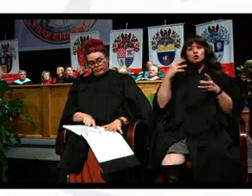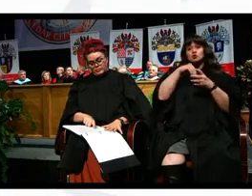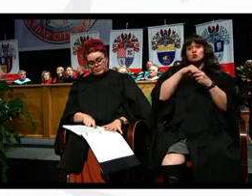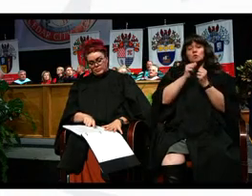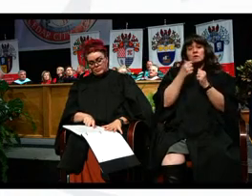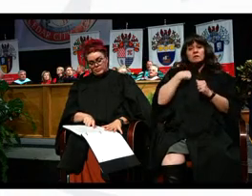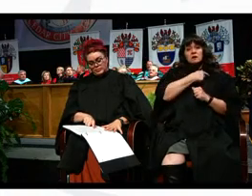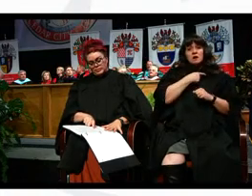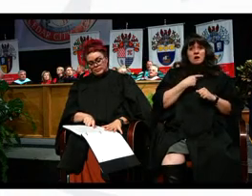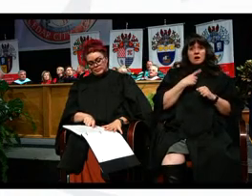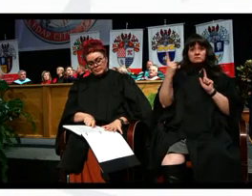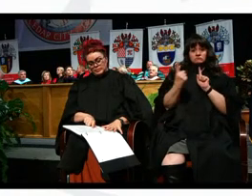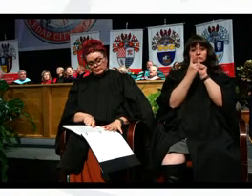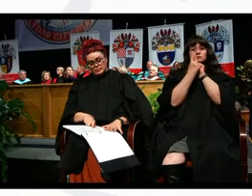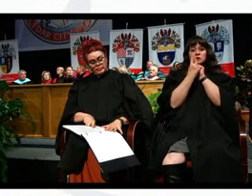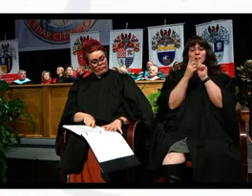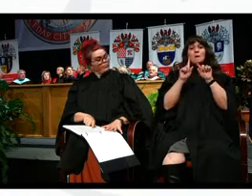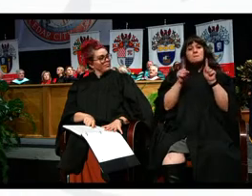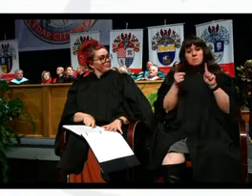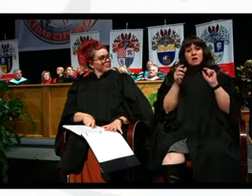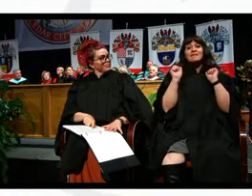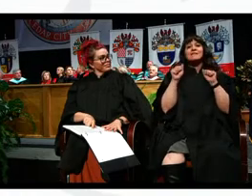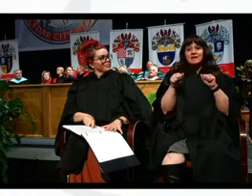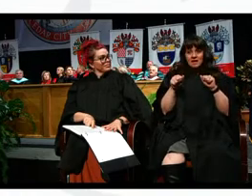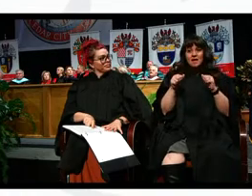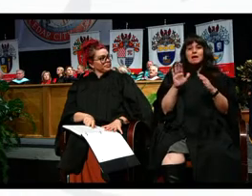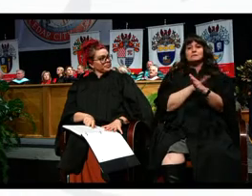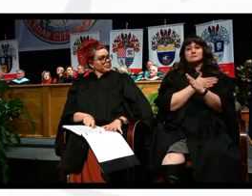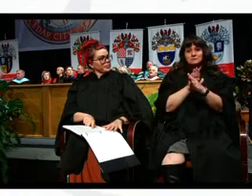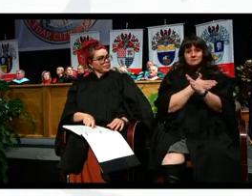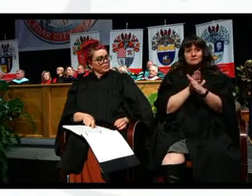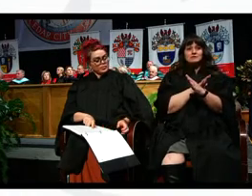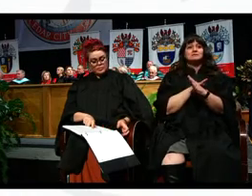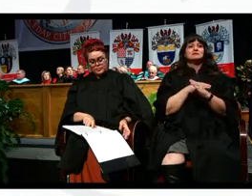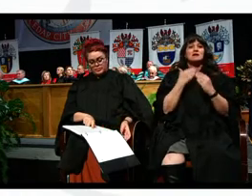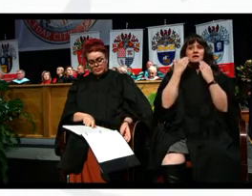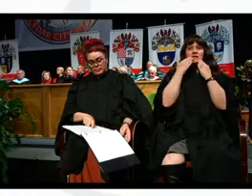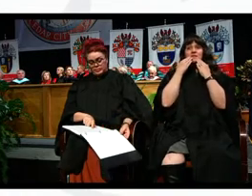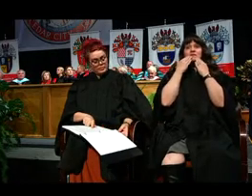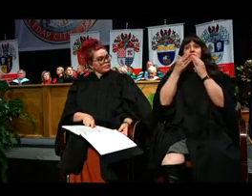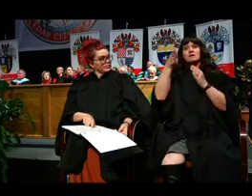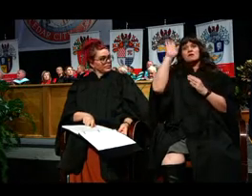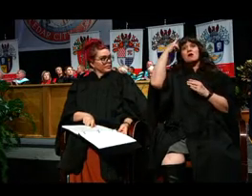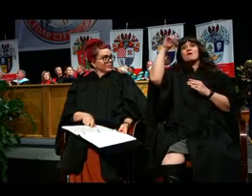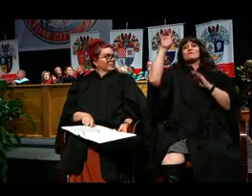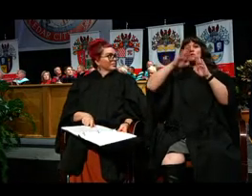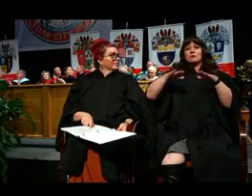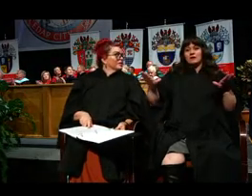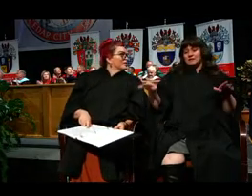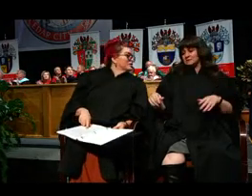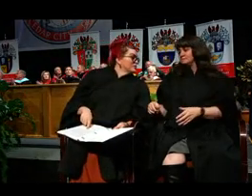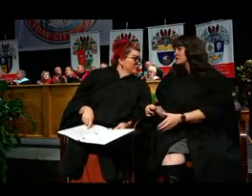today via video to sing Thank God for Kids. Please welcome the Oak Ridge Boys.